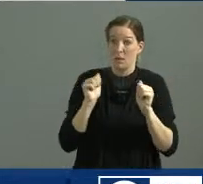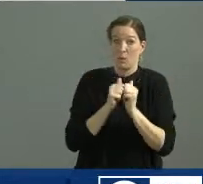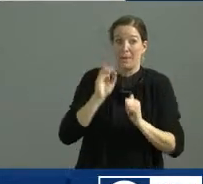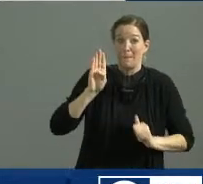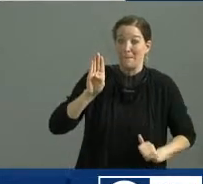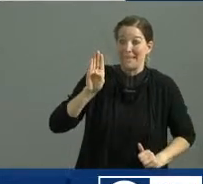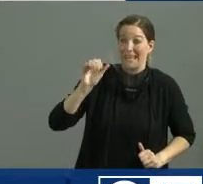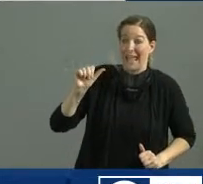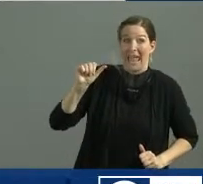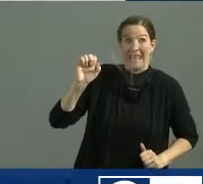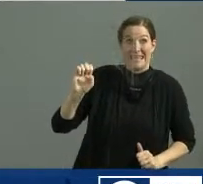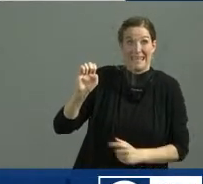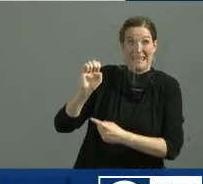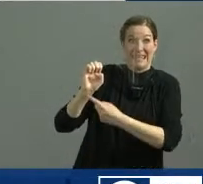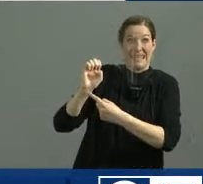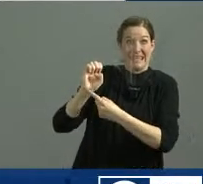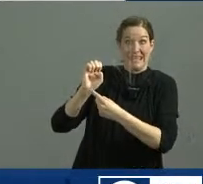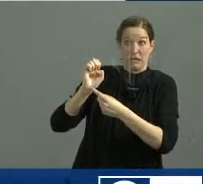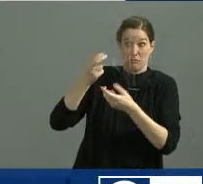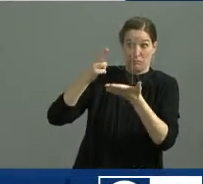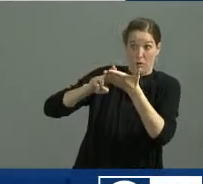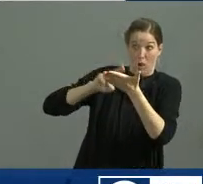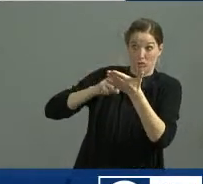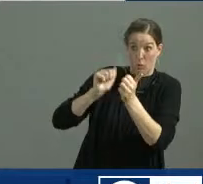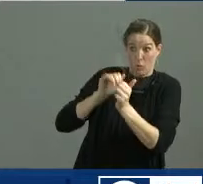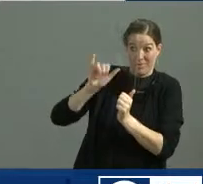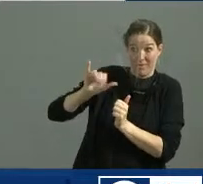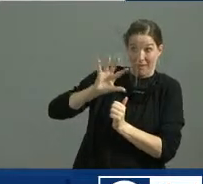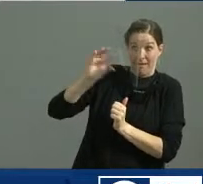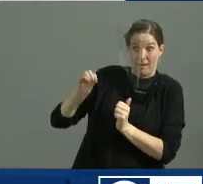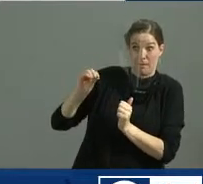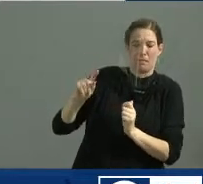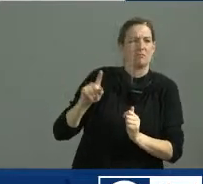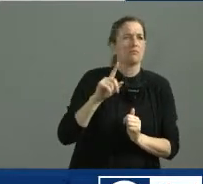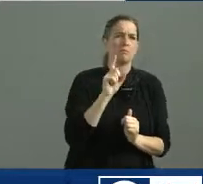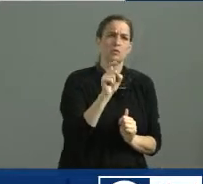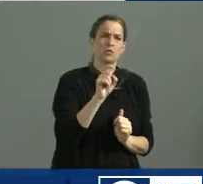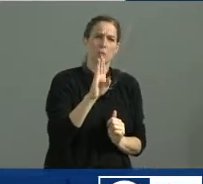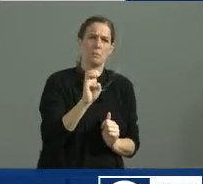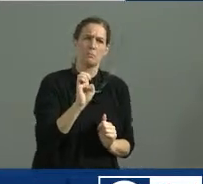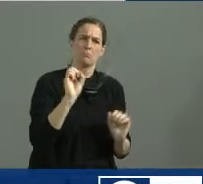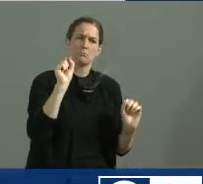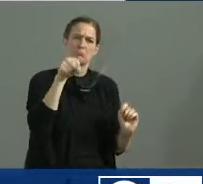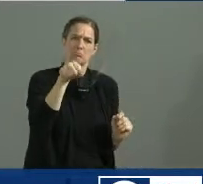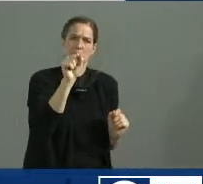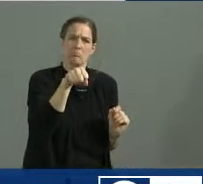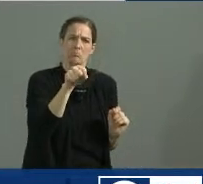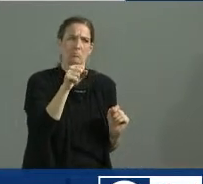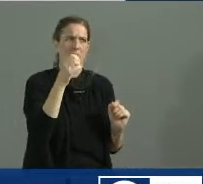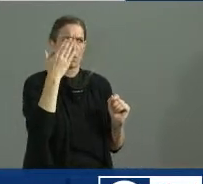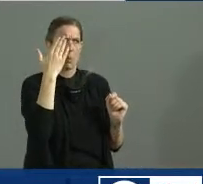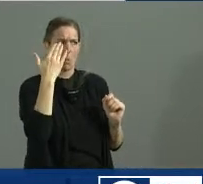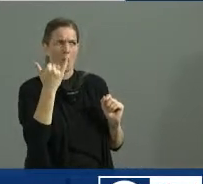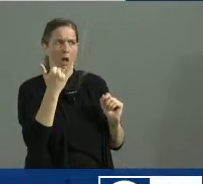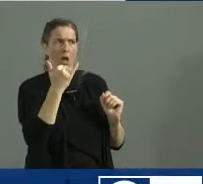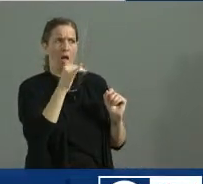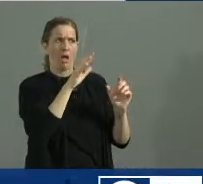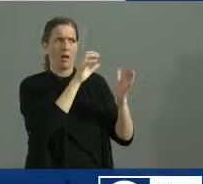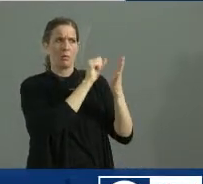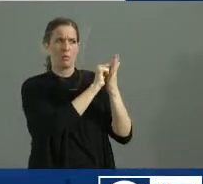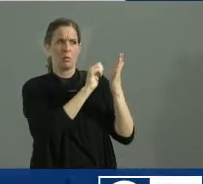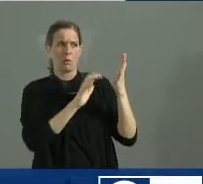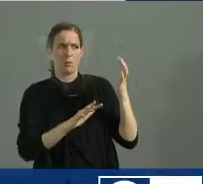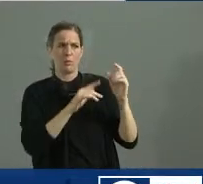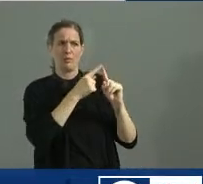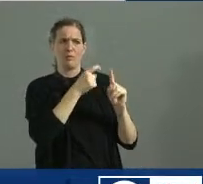yes. I have not heard that we have changed that, but I will go back and double check. But that is part of the St. Luke's Warm